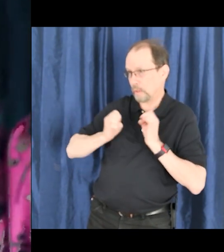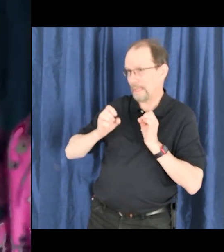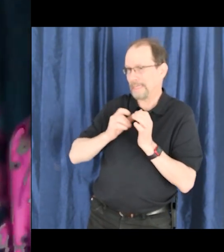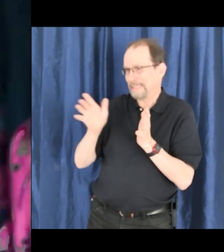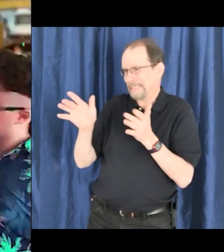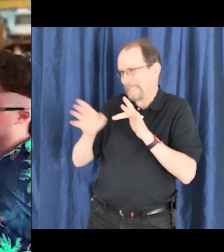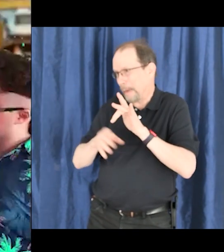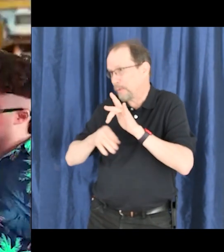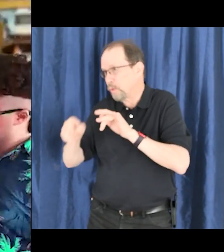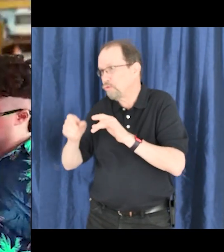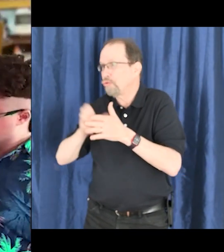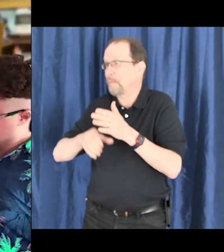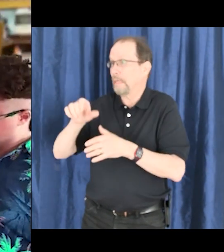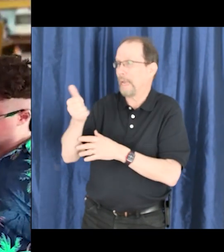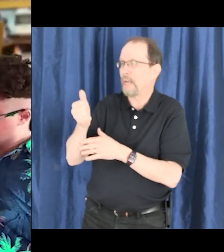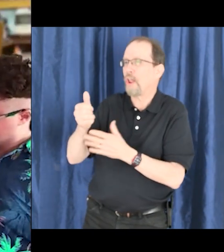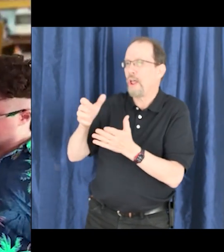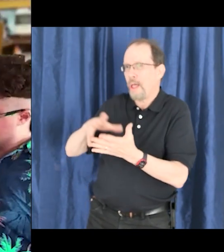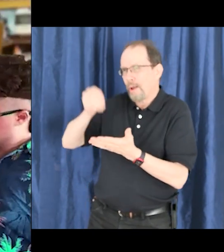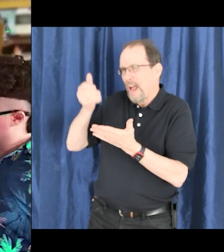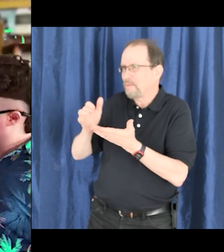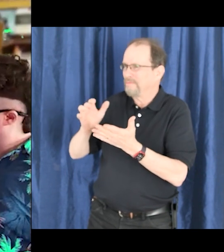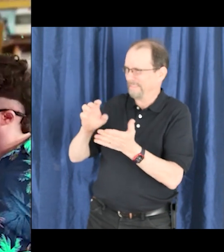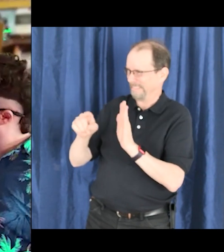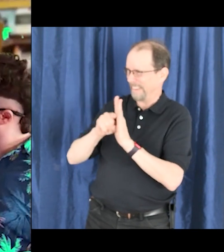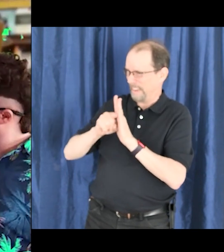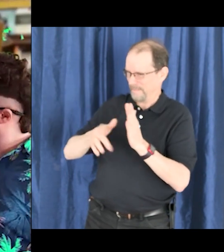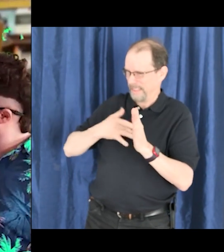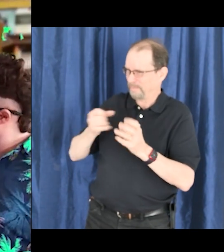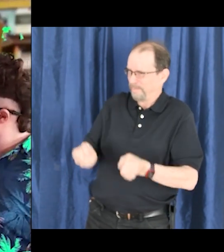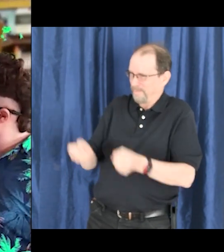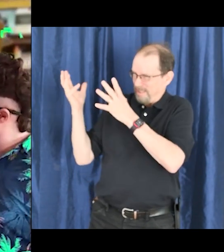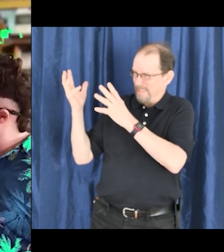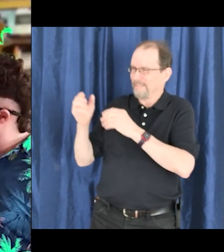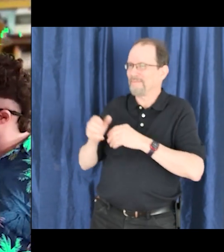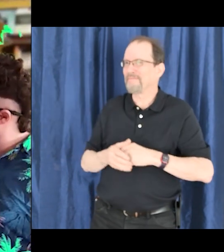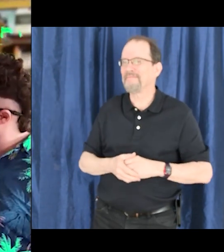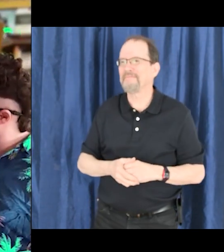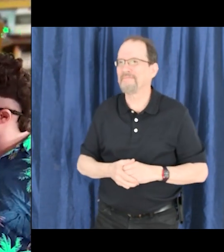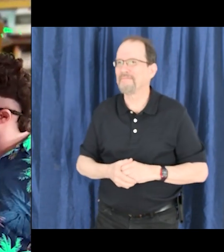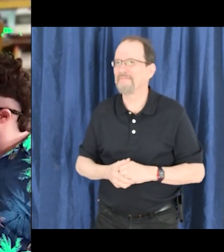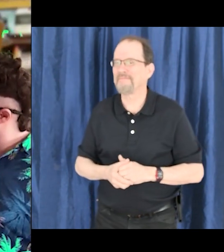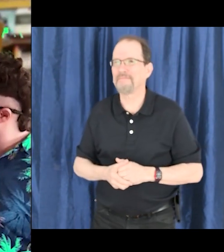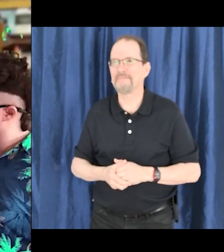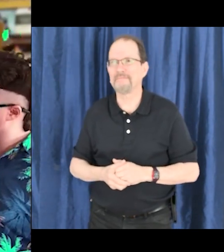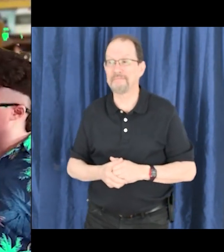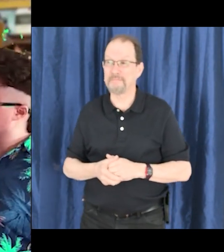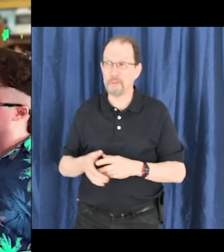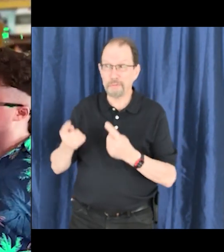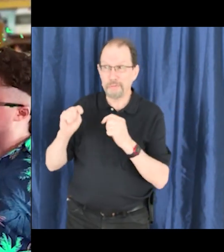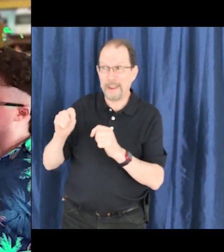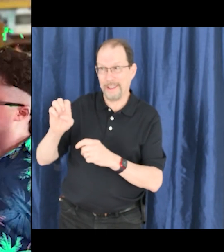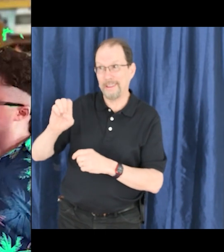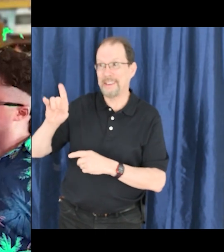And that is why I'm going to suggest that you start reading chapter 3 Managing useless emotions And then skip straight